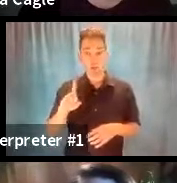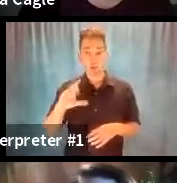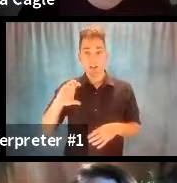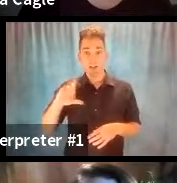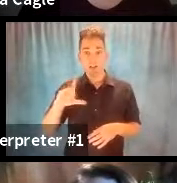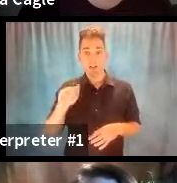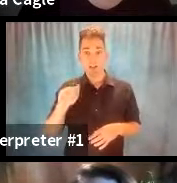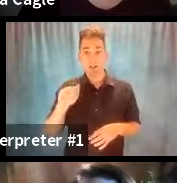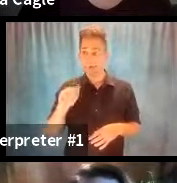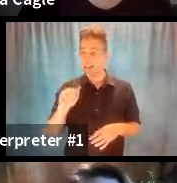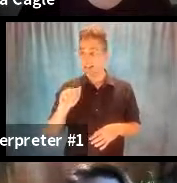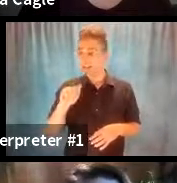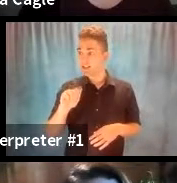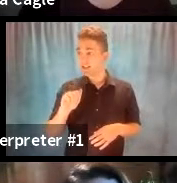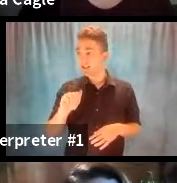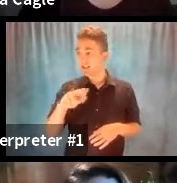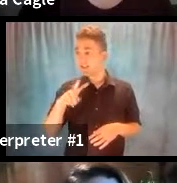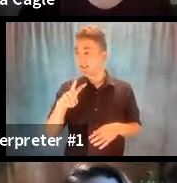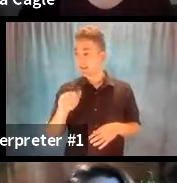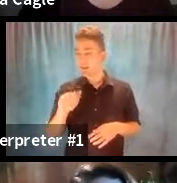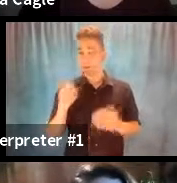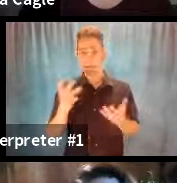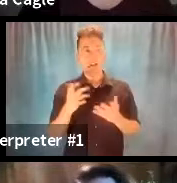Yes, I am. Good evening.